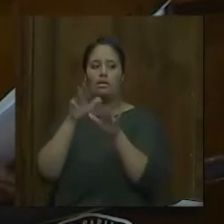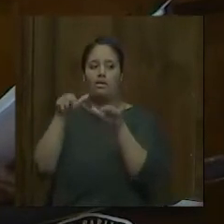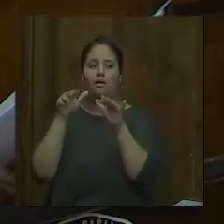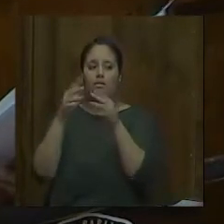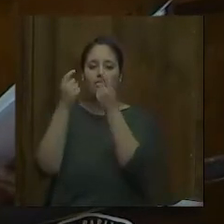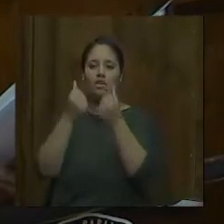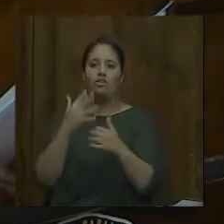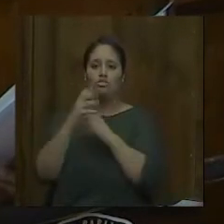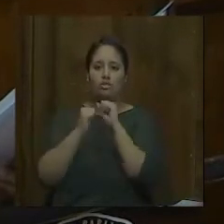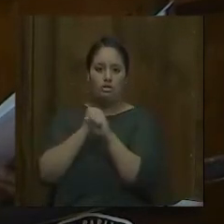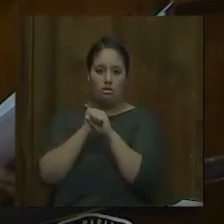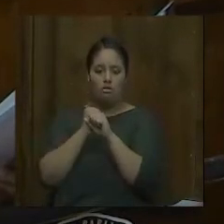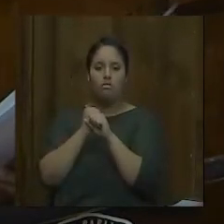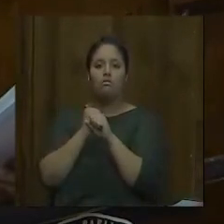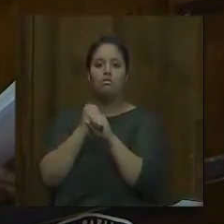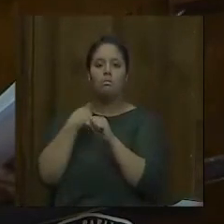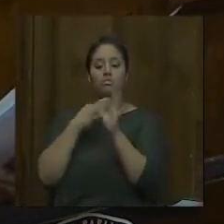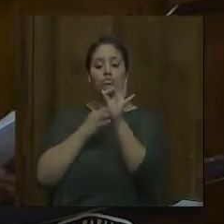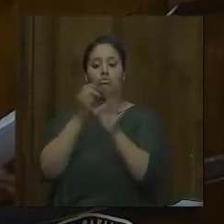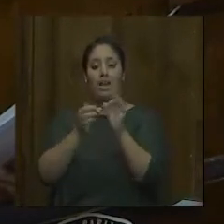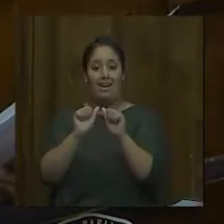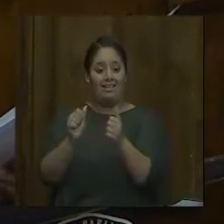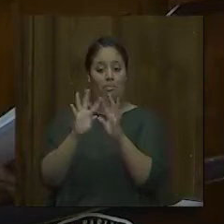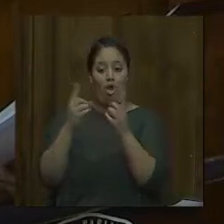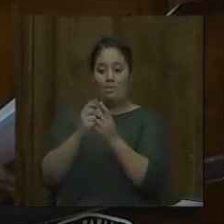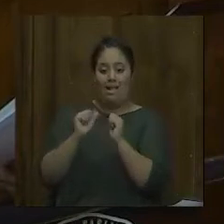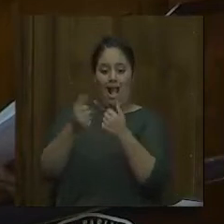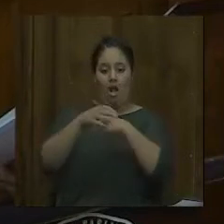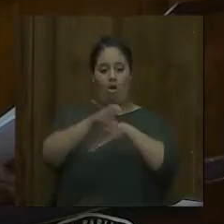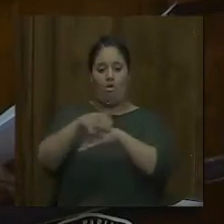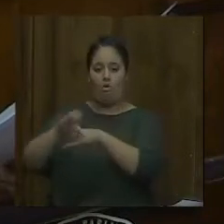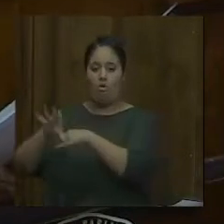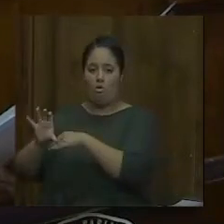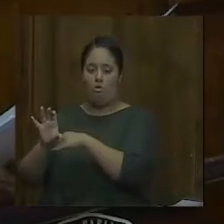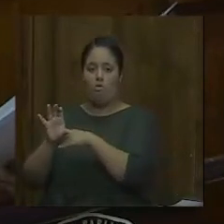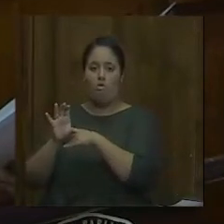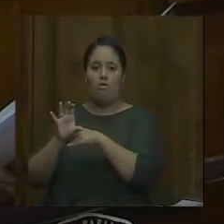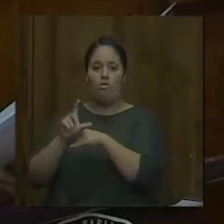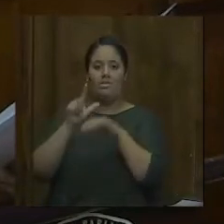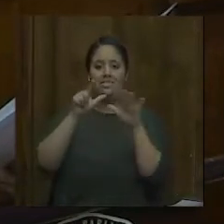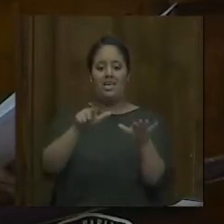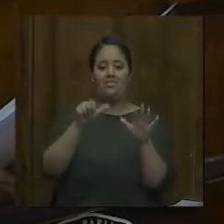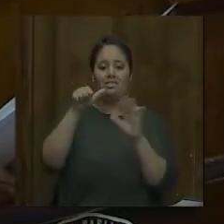year. I will elaborate on how the department has allocated the appropriated